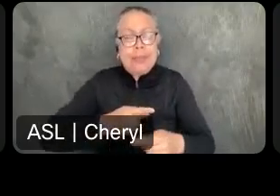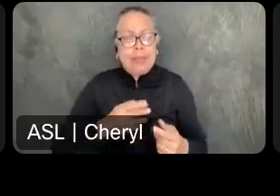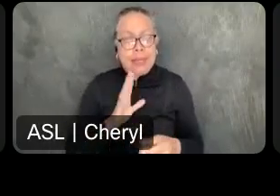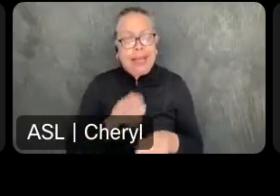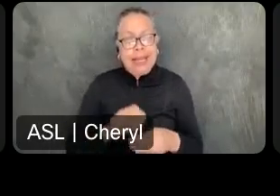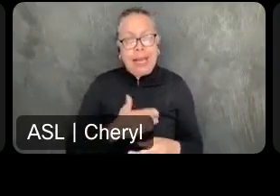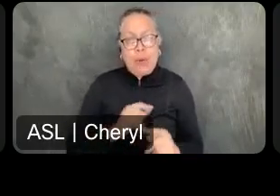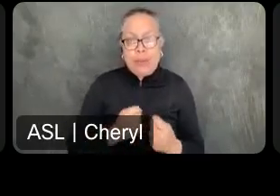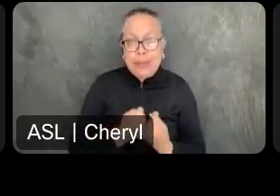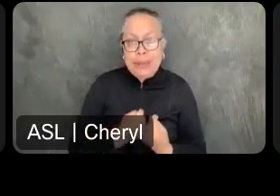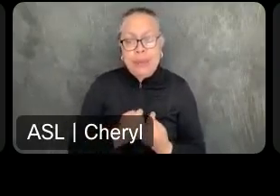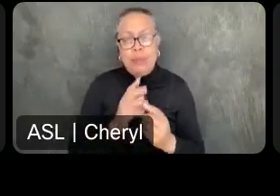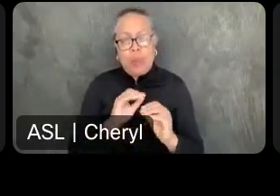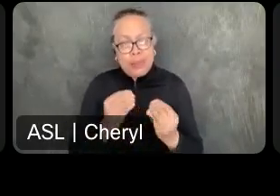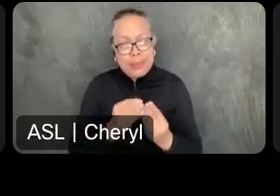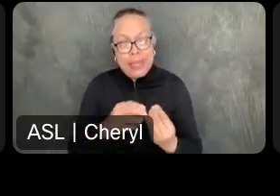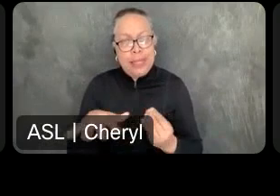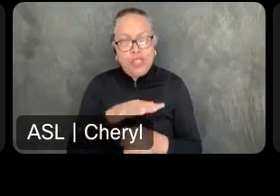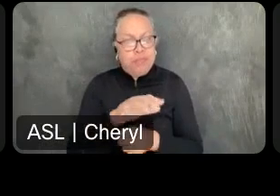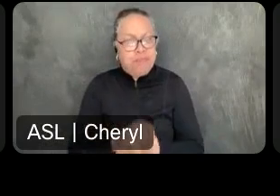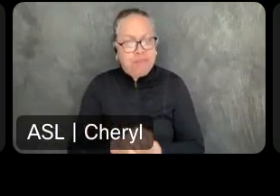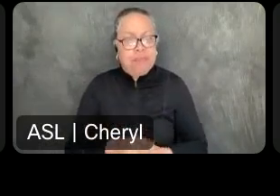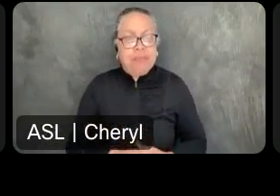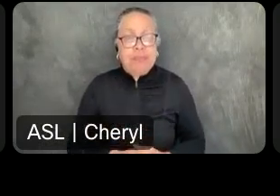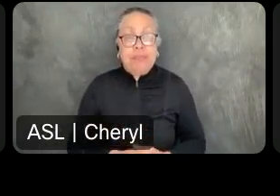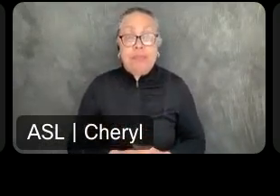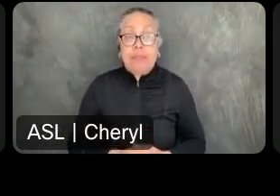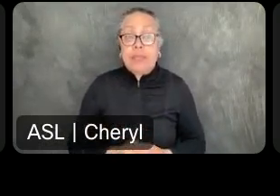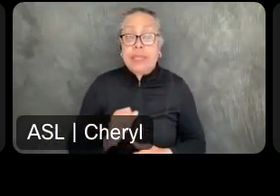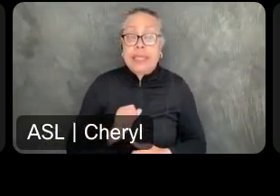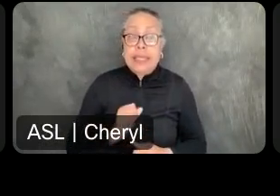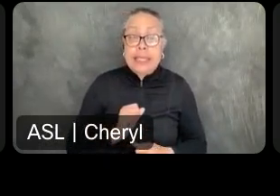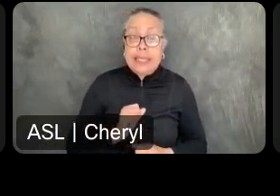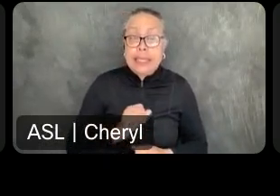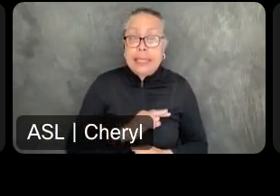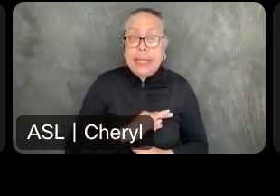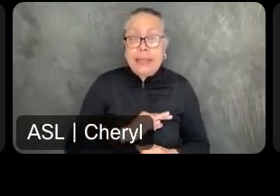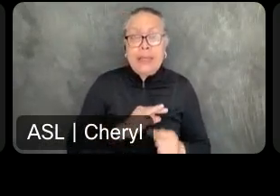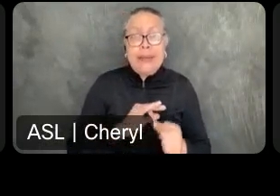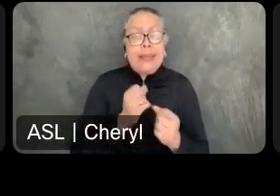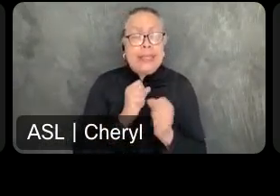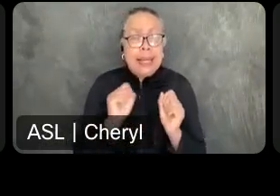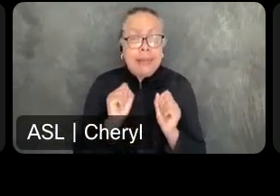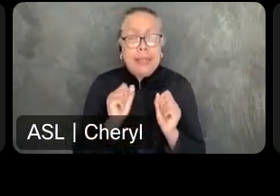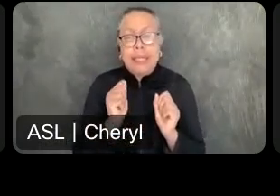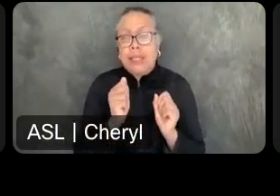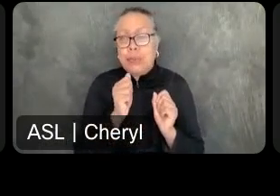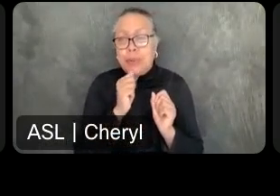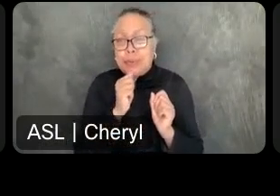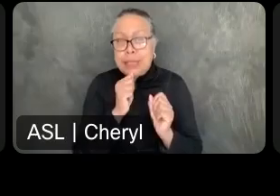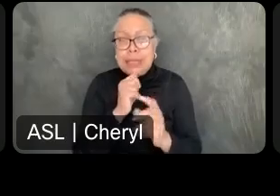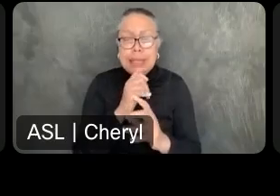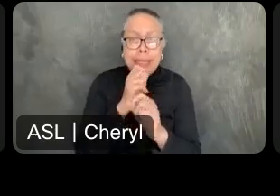organizations. So attending to staff safety, privacy, and confidentiality concerns. So